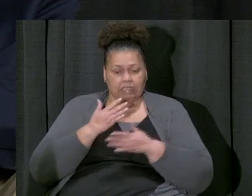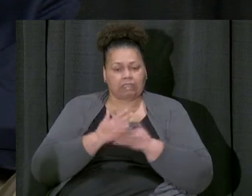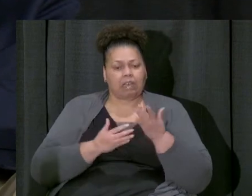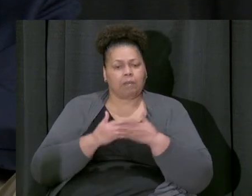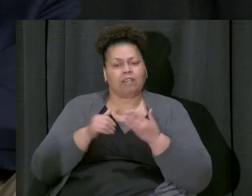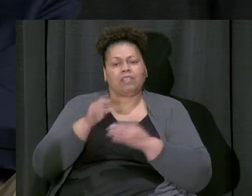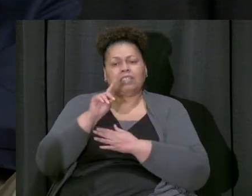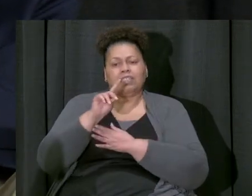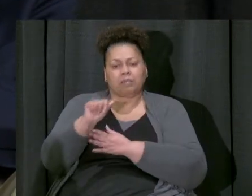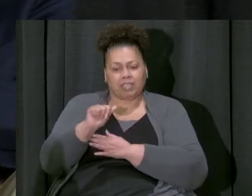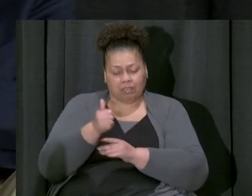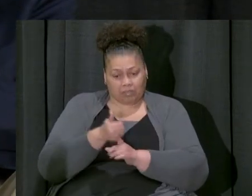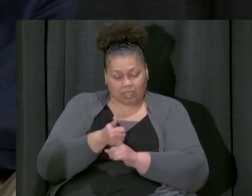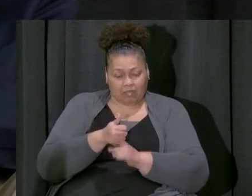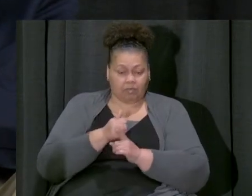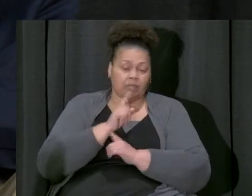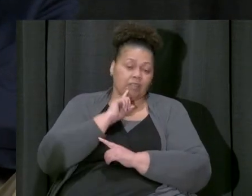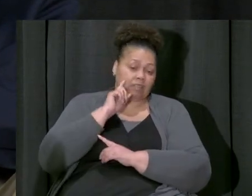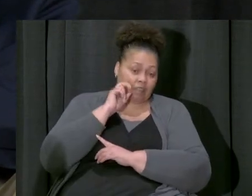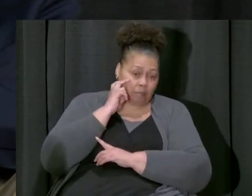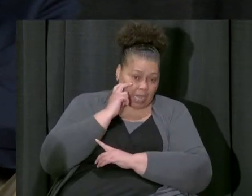disabilities, deaf blindness,